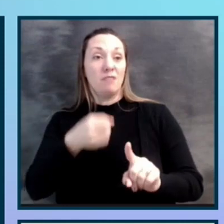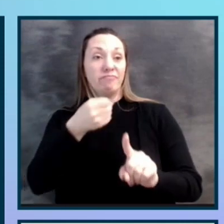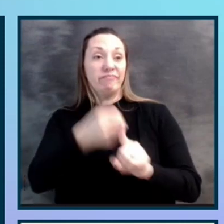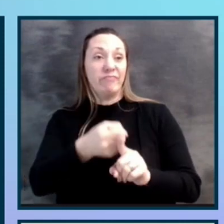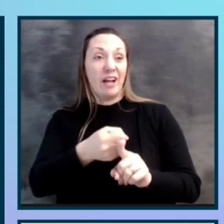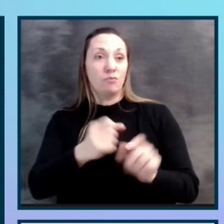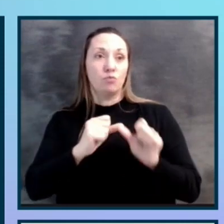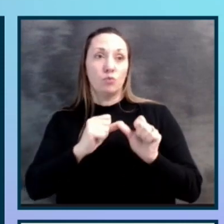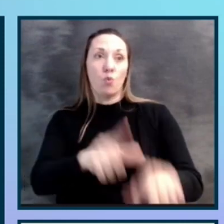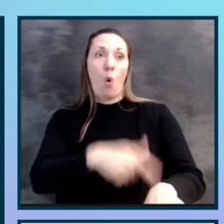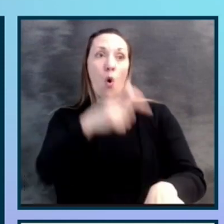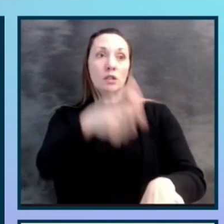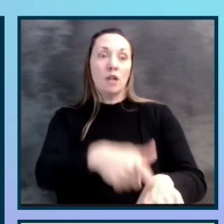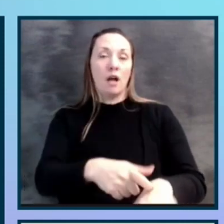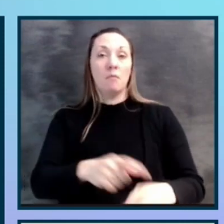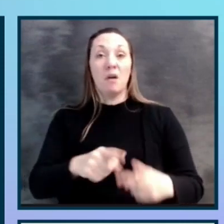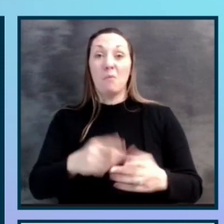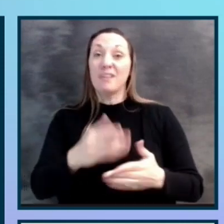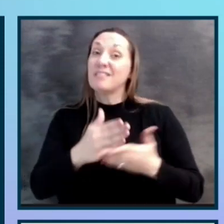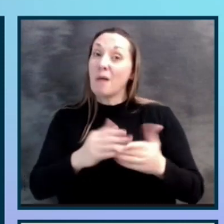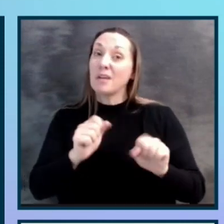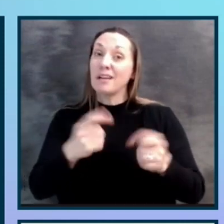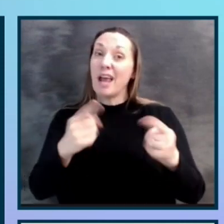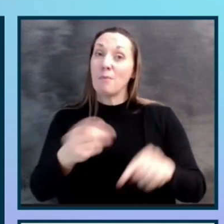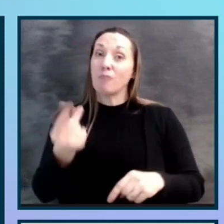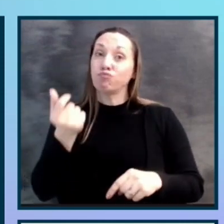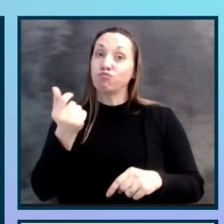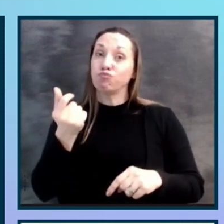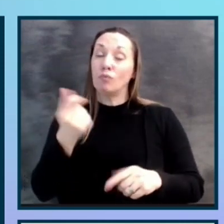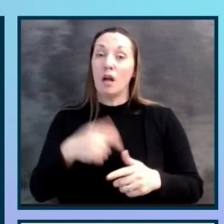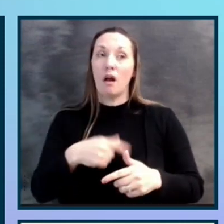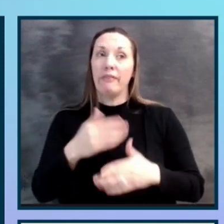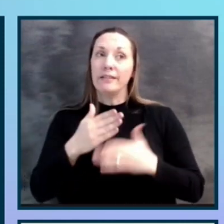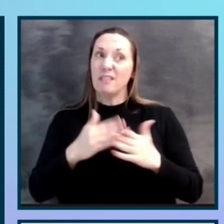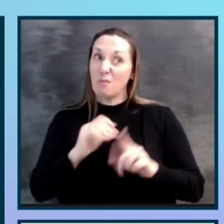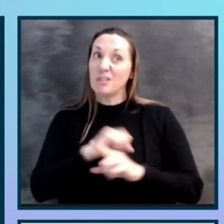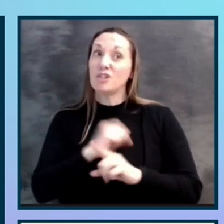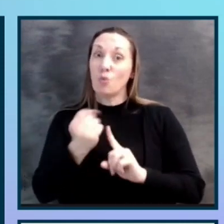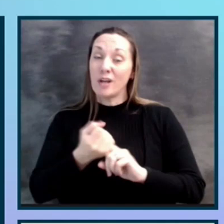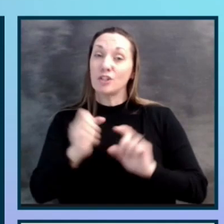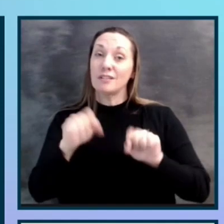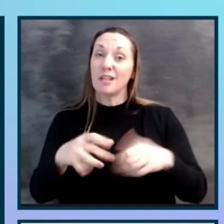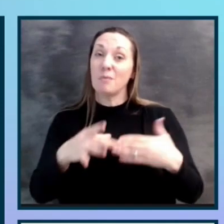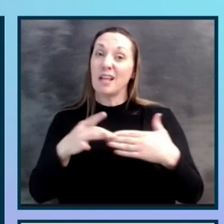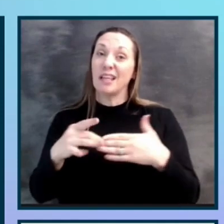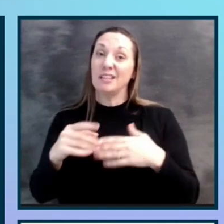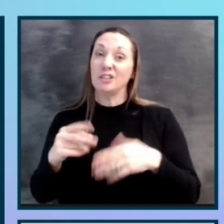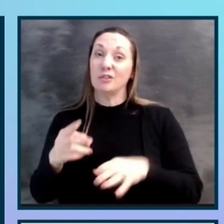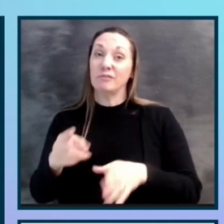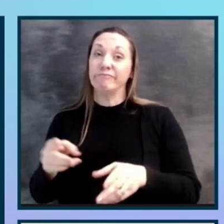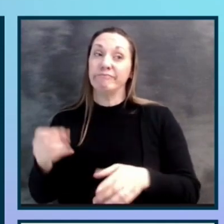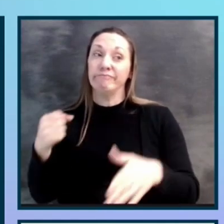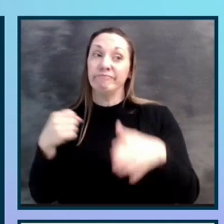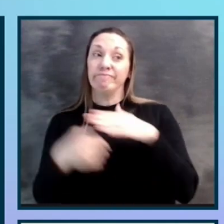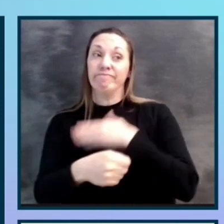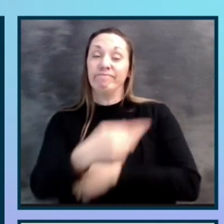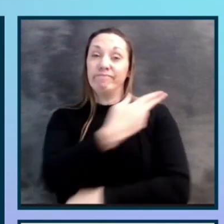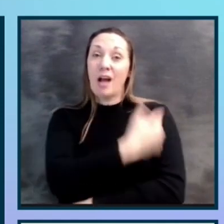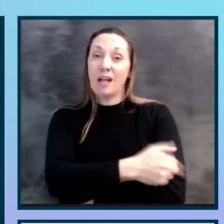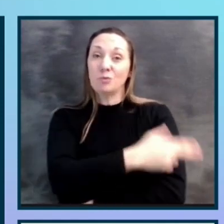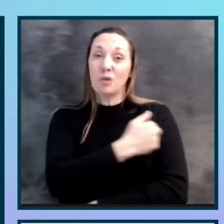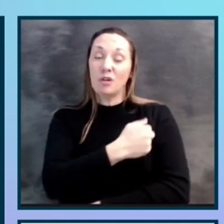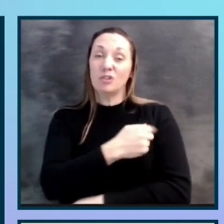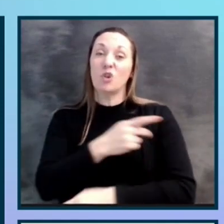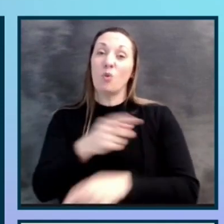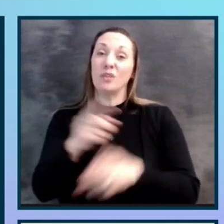be instantaneous. And in certain circumstances, some can lead to hospitalization. So it is extremely important